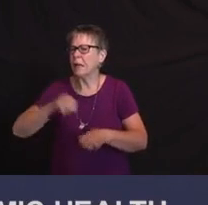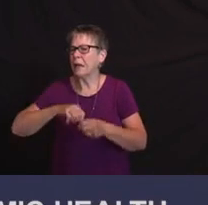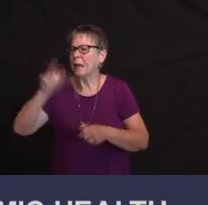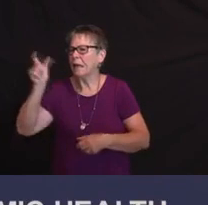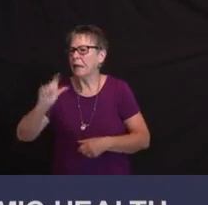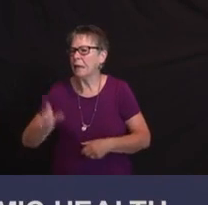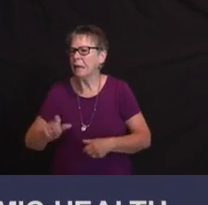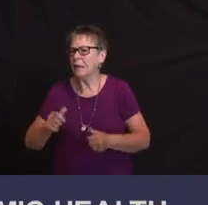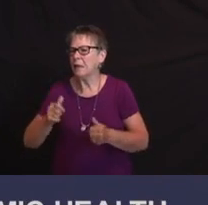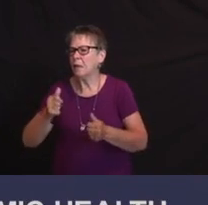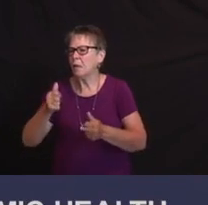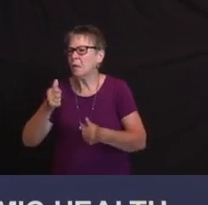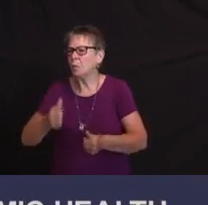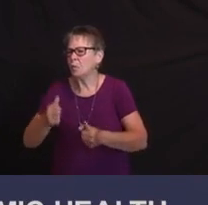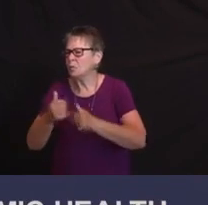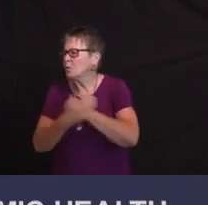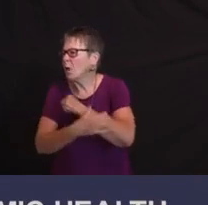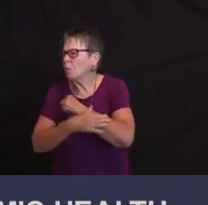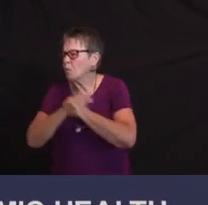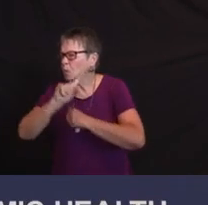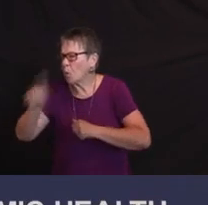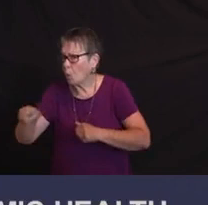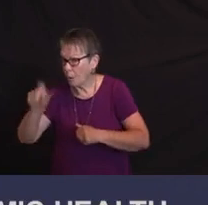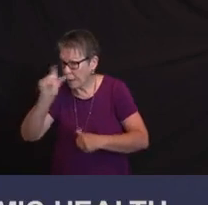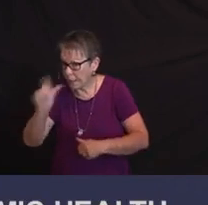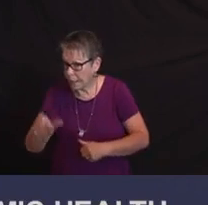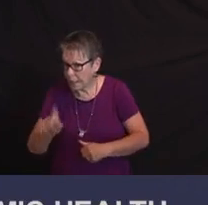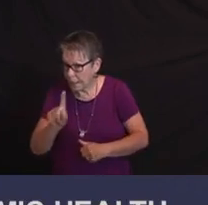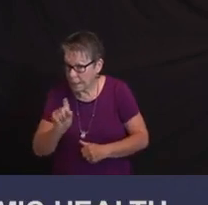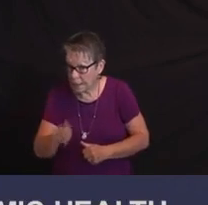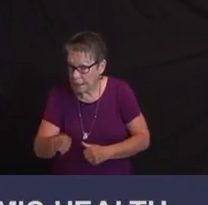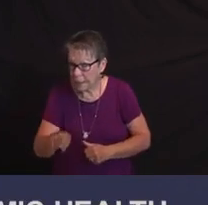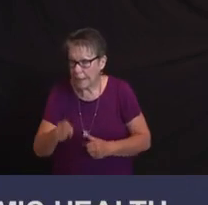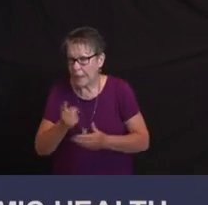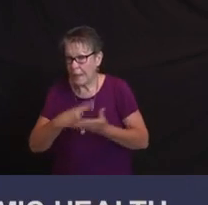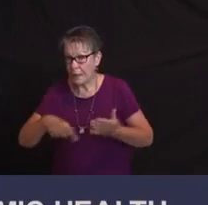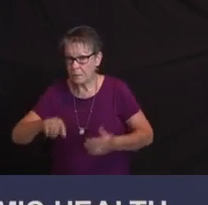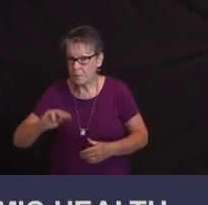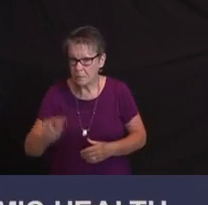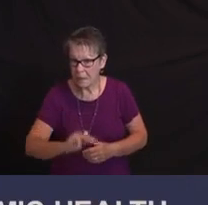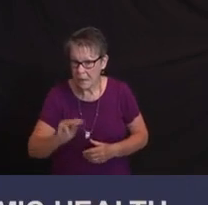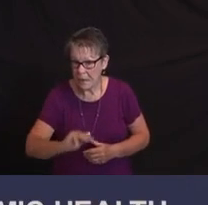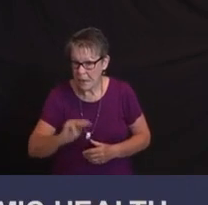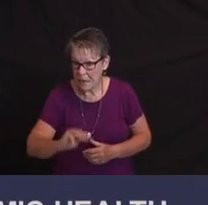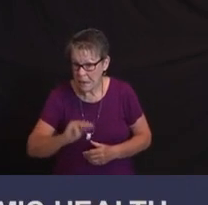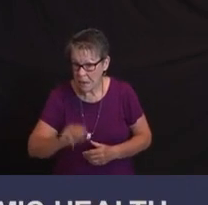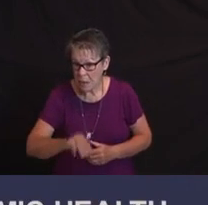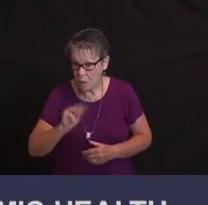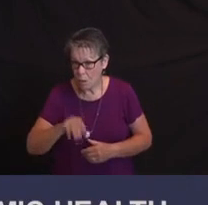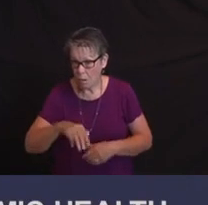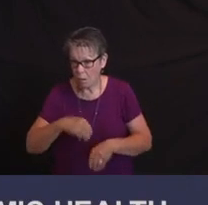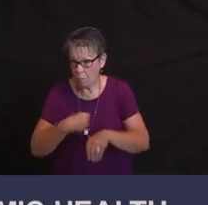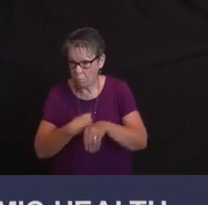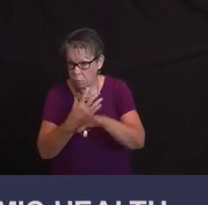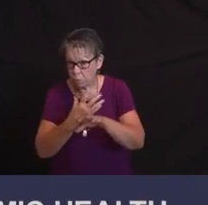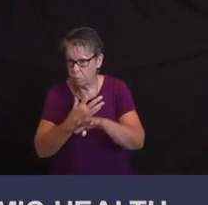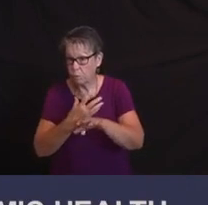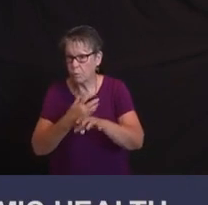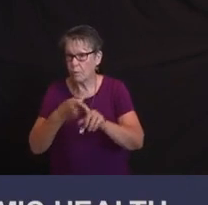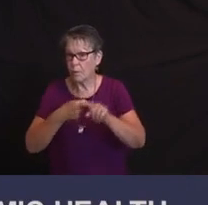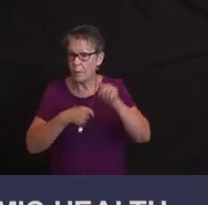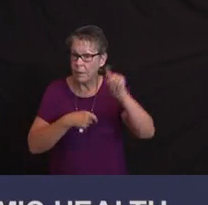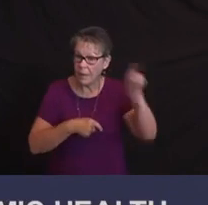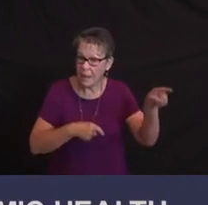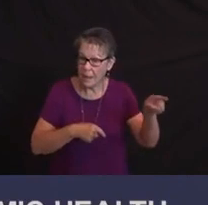going to be conducted by the acting governor or you from your Italian mansion? And finally, what kind of message are you sending the state by alerting them to a